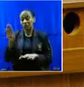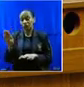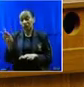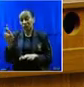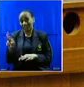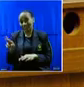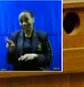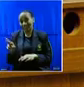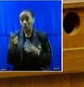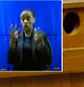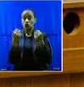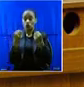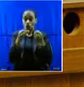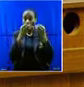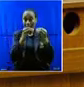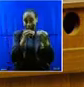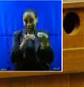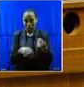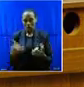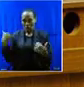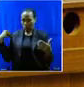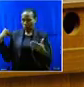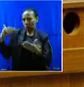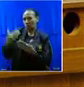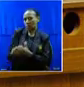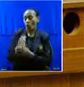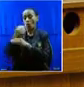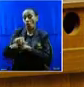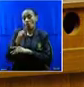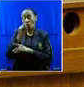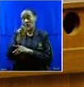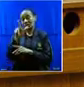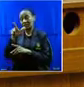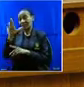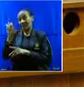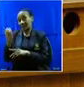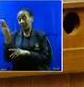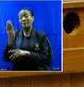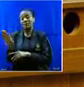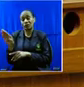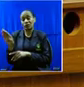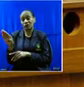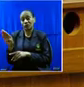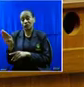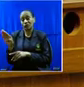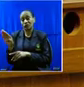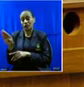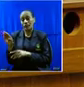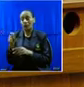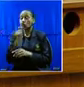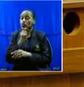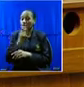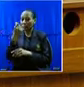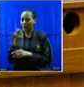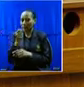investment. To date, just over 170 billion rand of capital expenditure